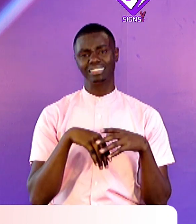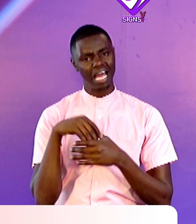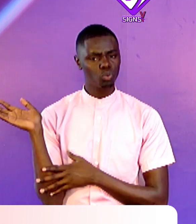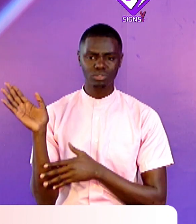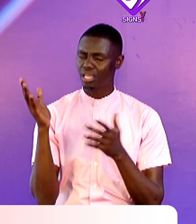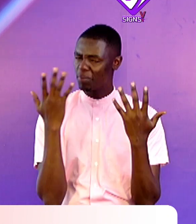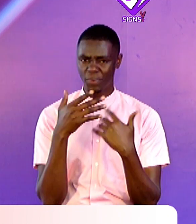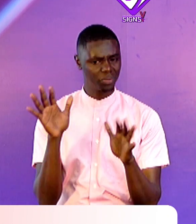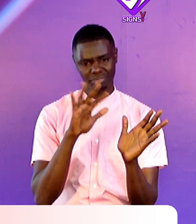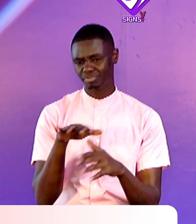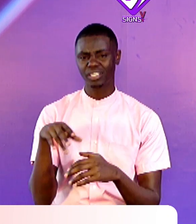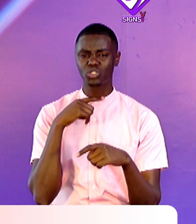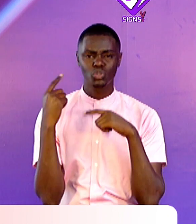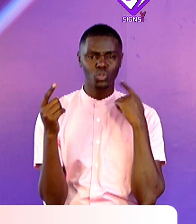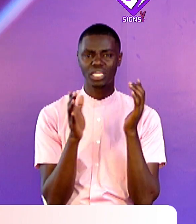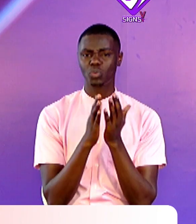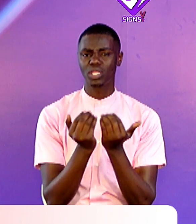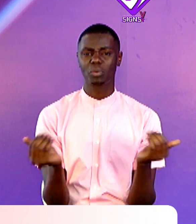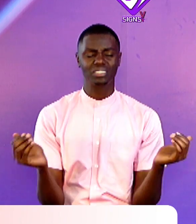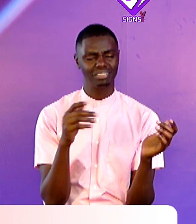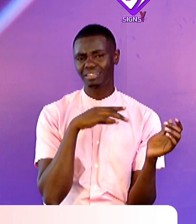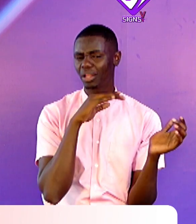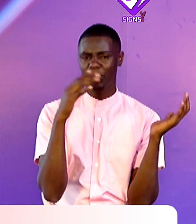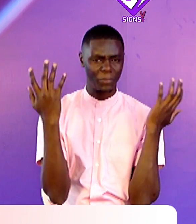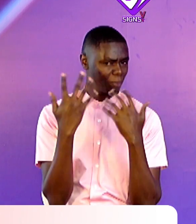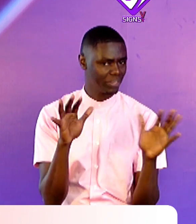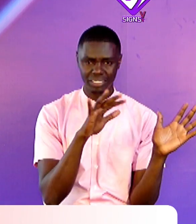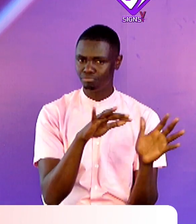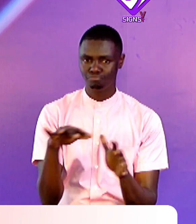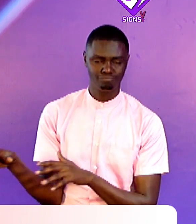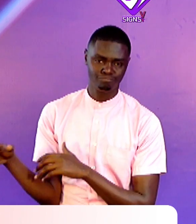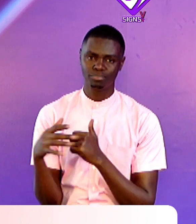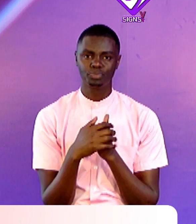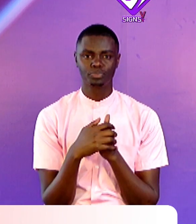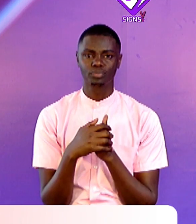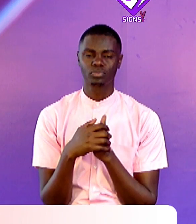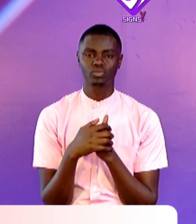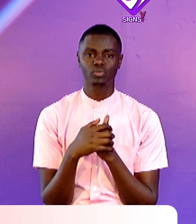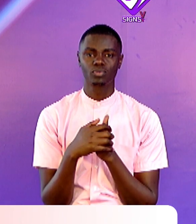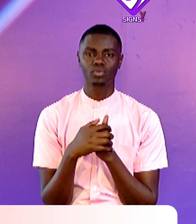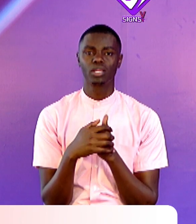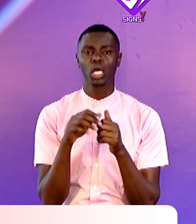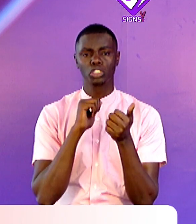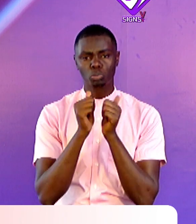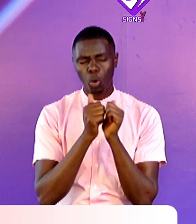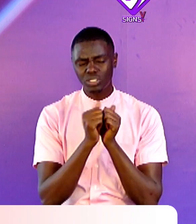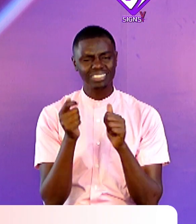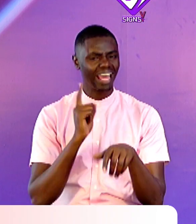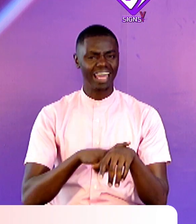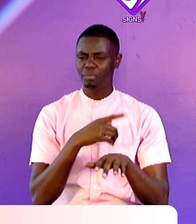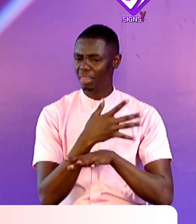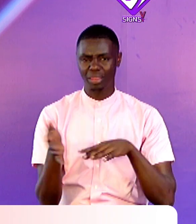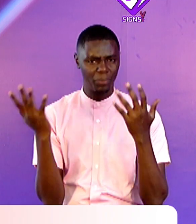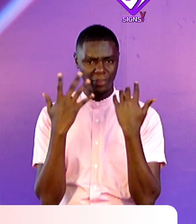out. Time for joking with our children that are talented in different abilities of sports are out.